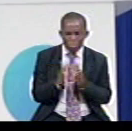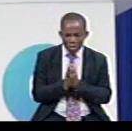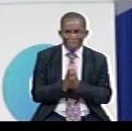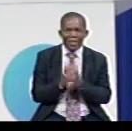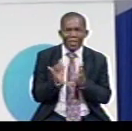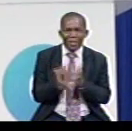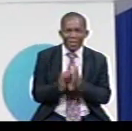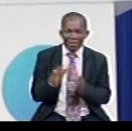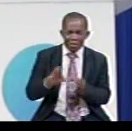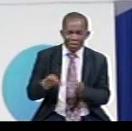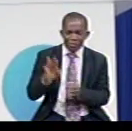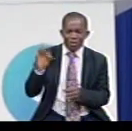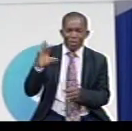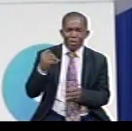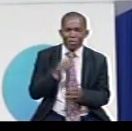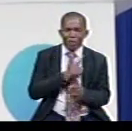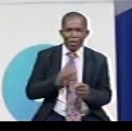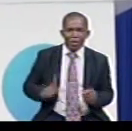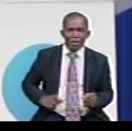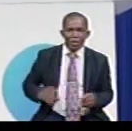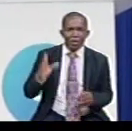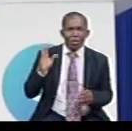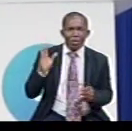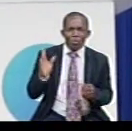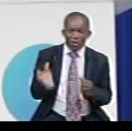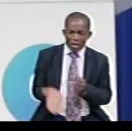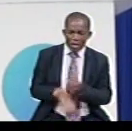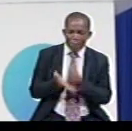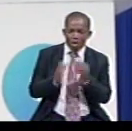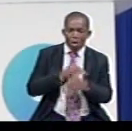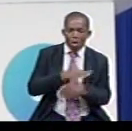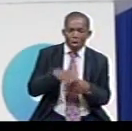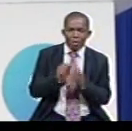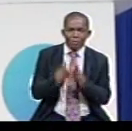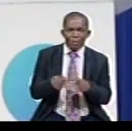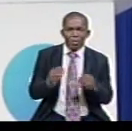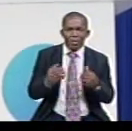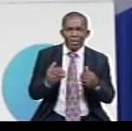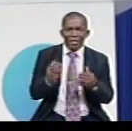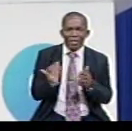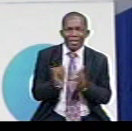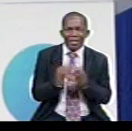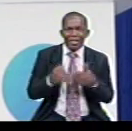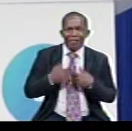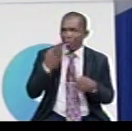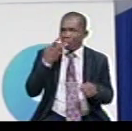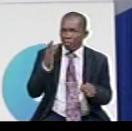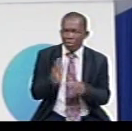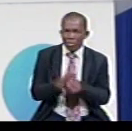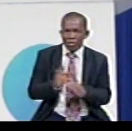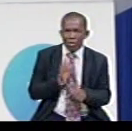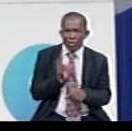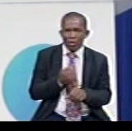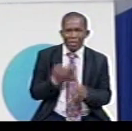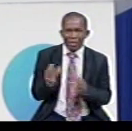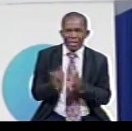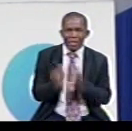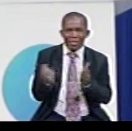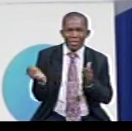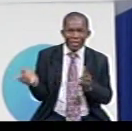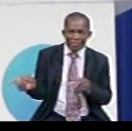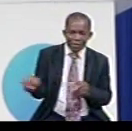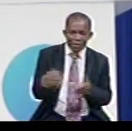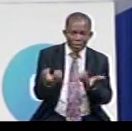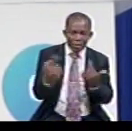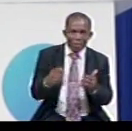who made a promise to come but is not yet here, Spirit of God will remind them, Spirit of God will constrain them and bring them